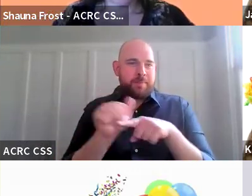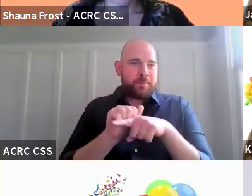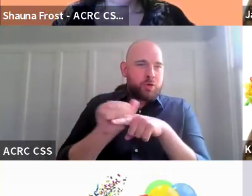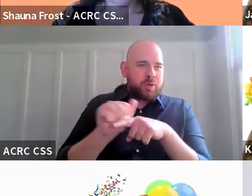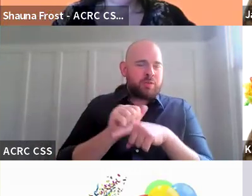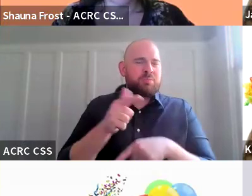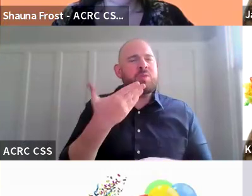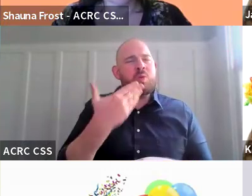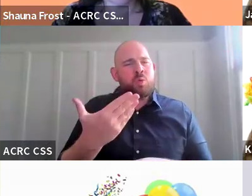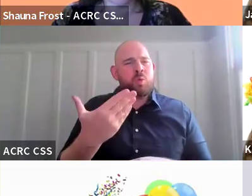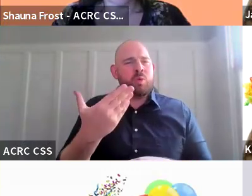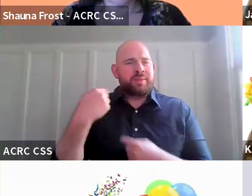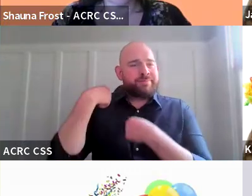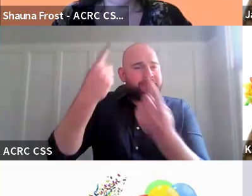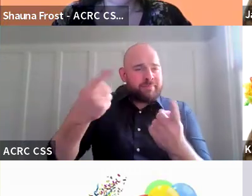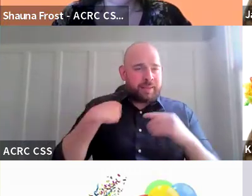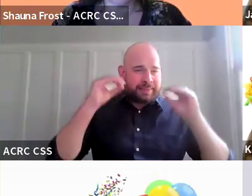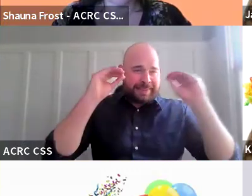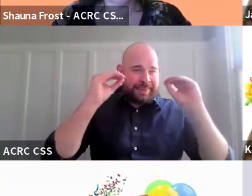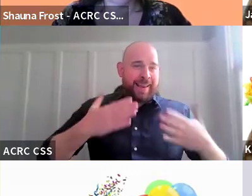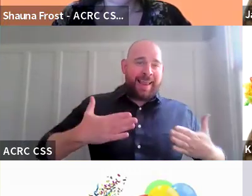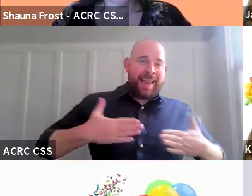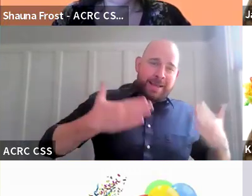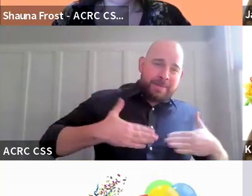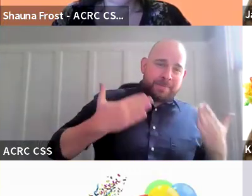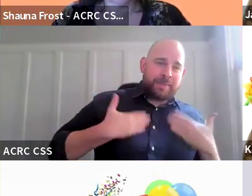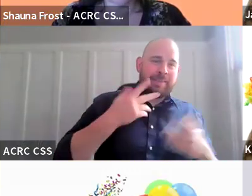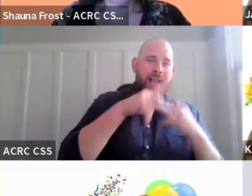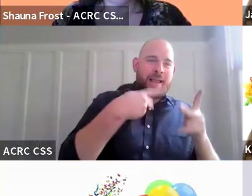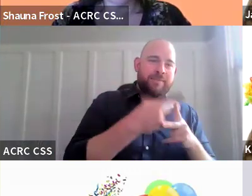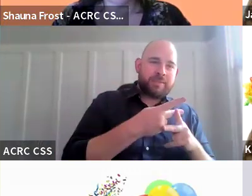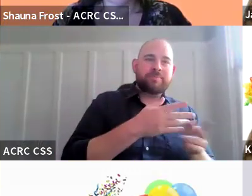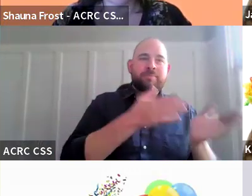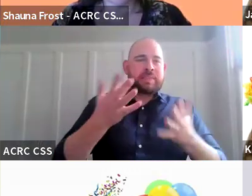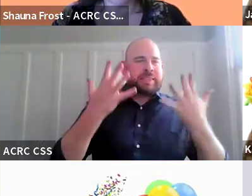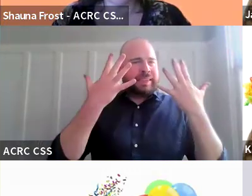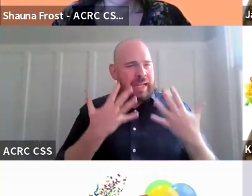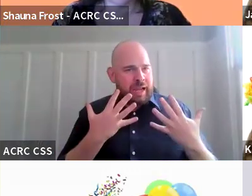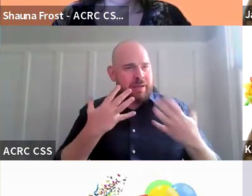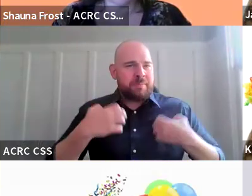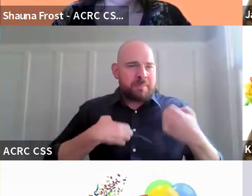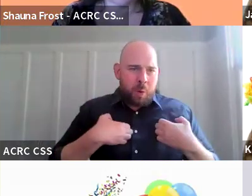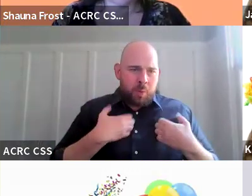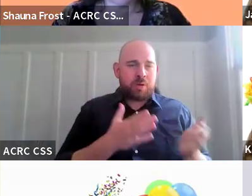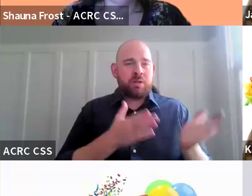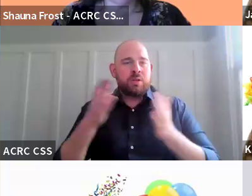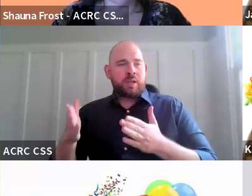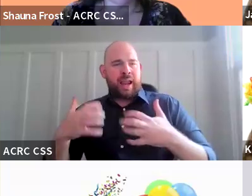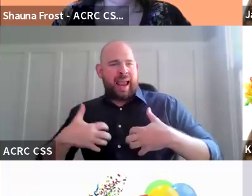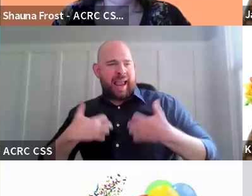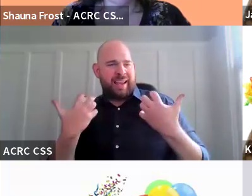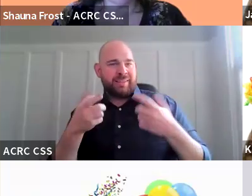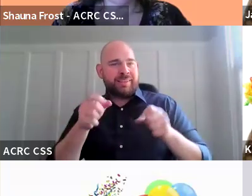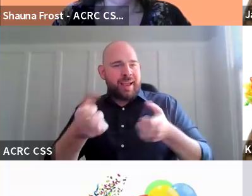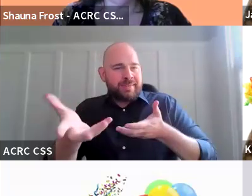Great. And I will send you that link if you'd like to have some more practice. It's been nice. We've been teaching the different emotions, the